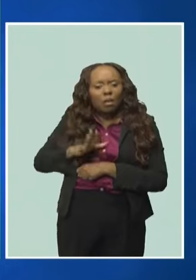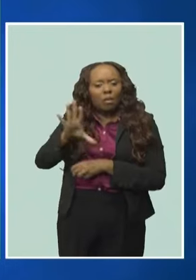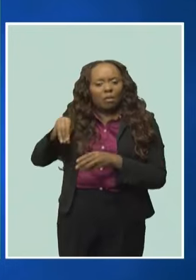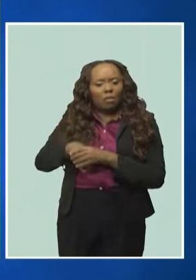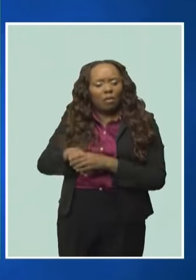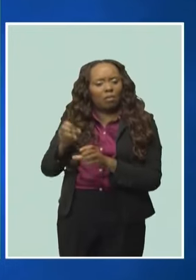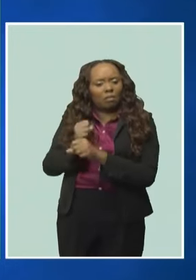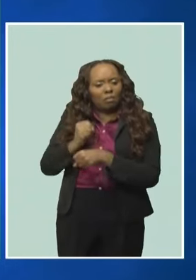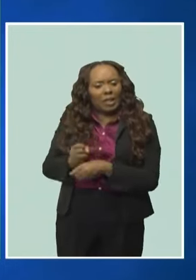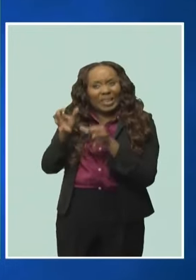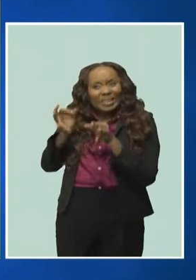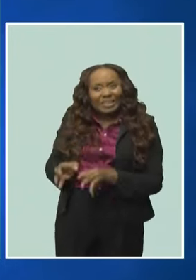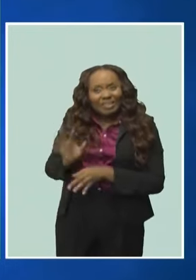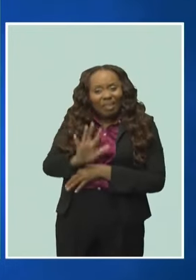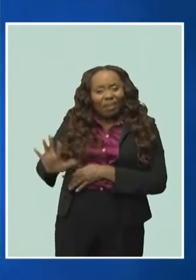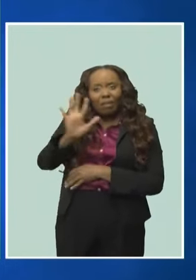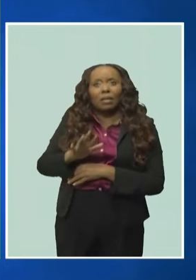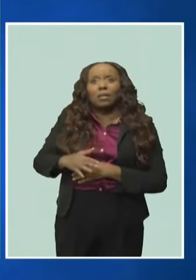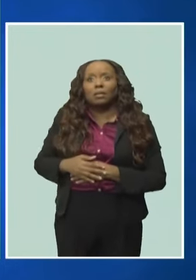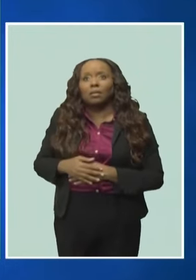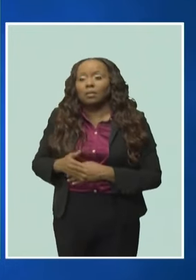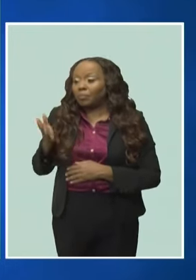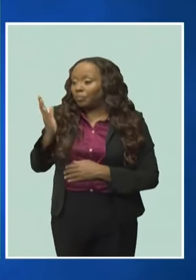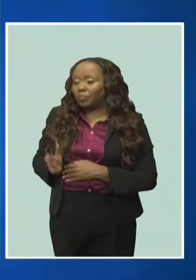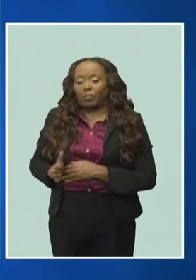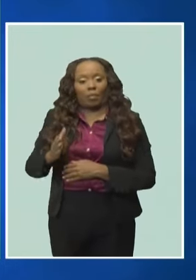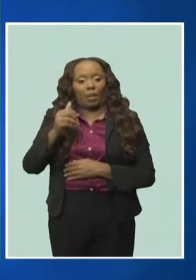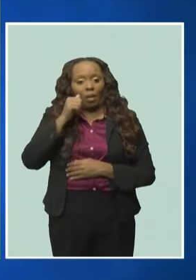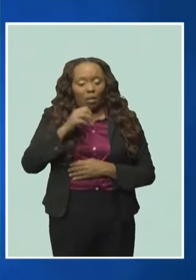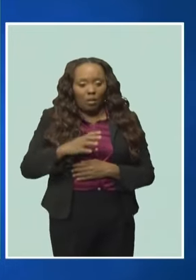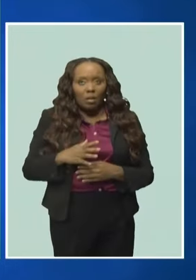of the economy. Women are still not